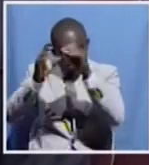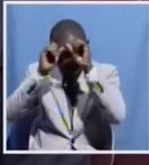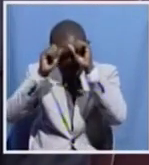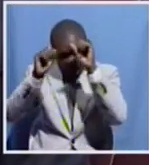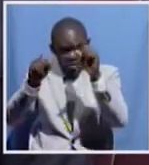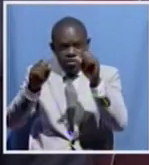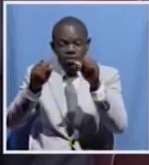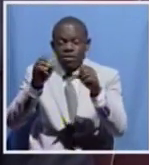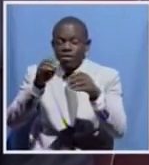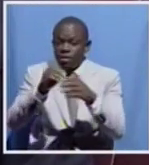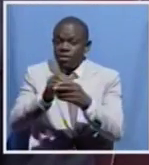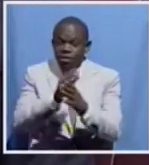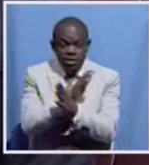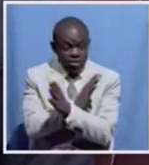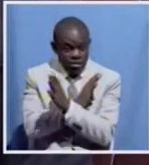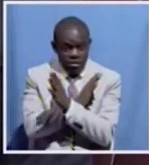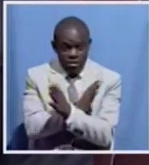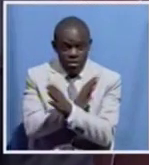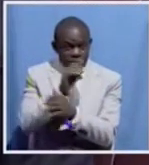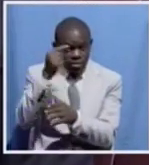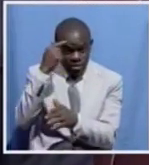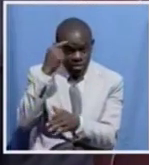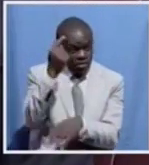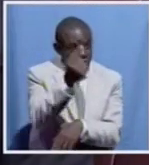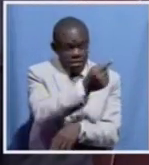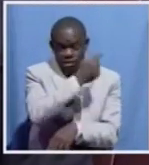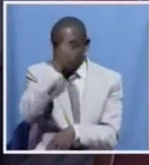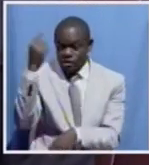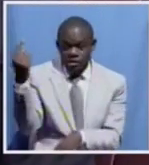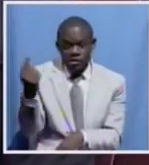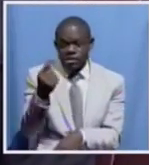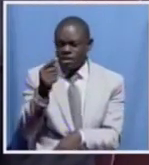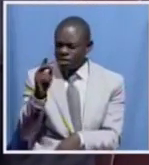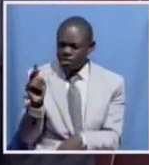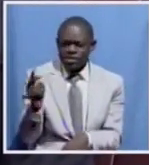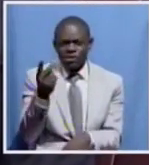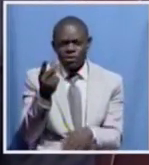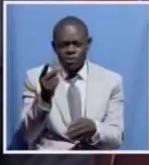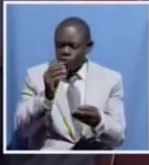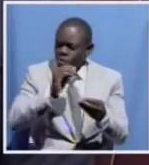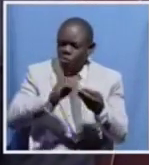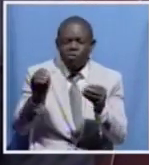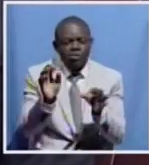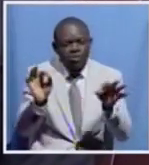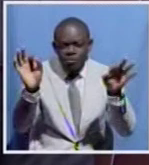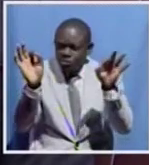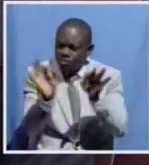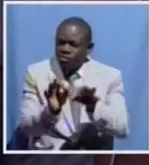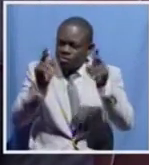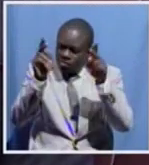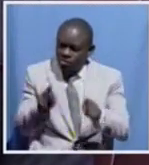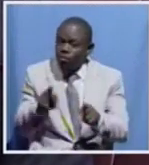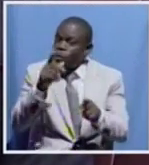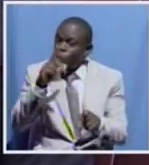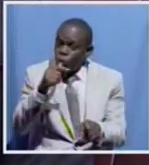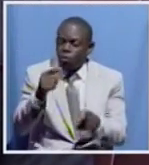important person in the government of Zambia after President Edgar Lungu, I felt pretty confident that we could move